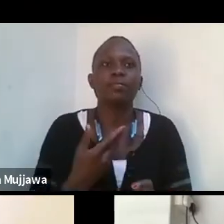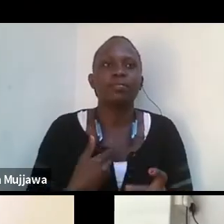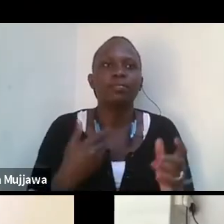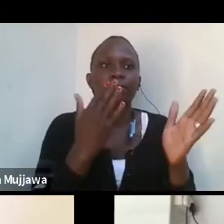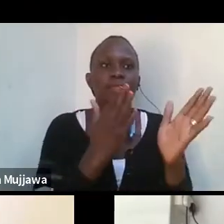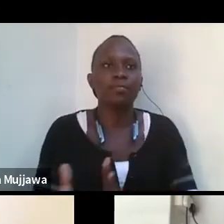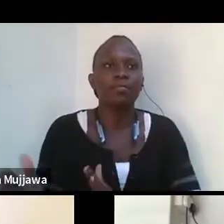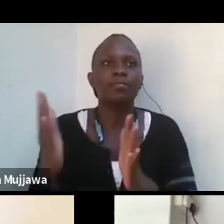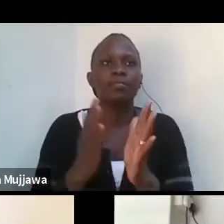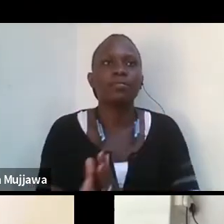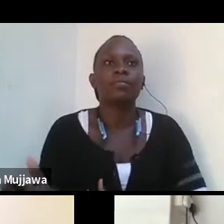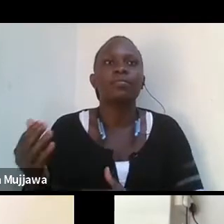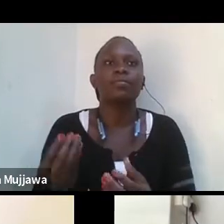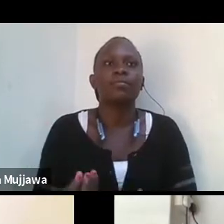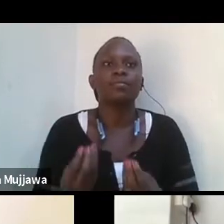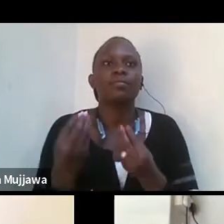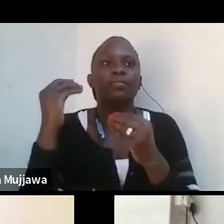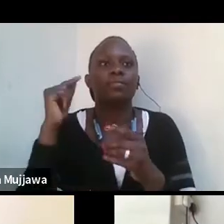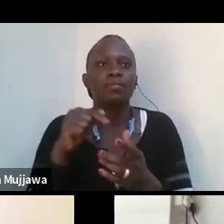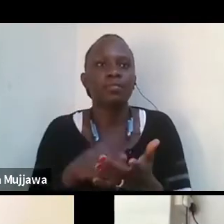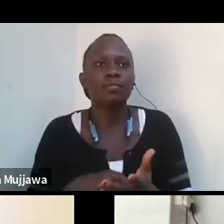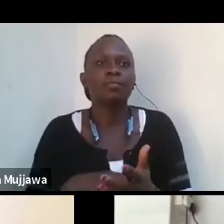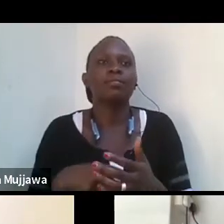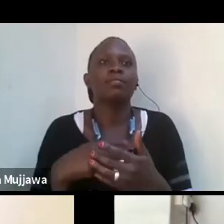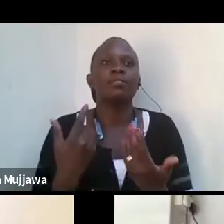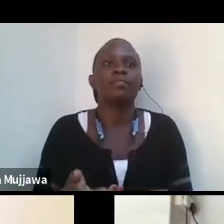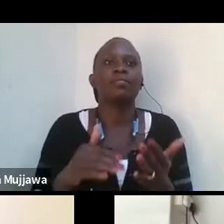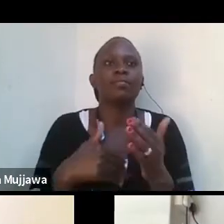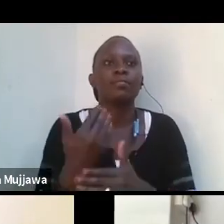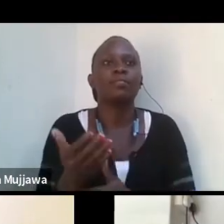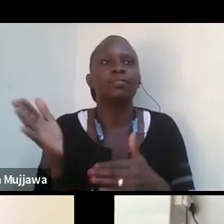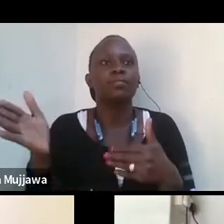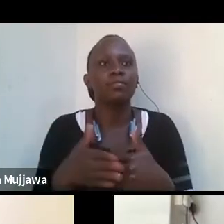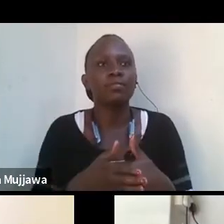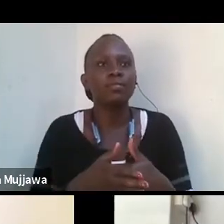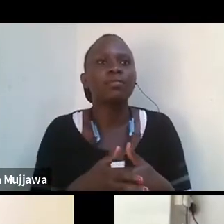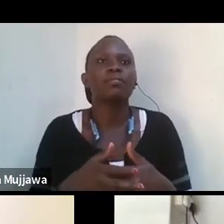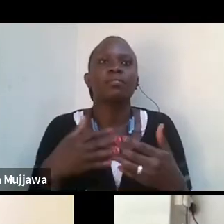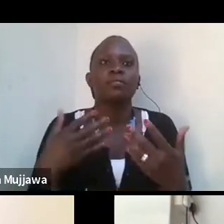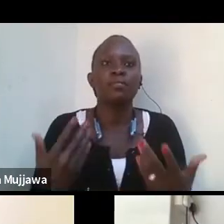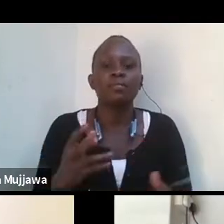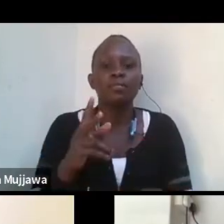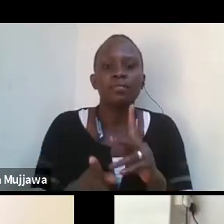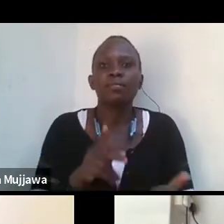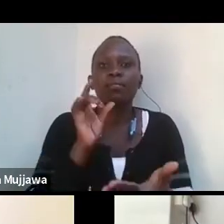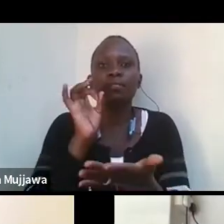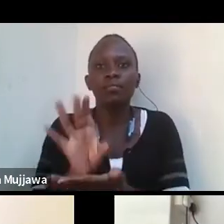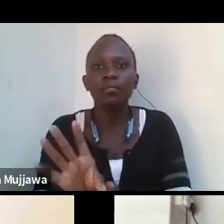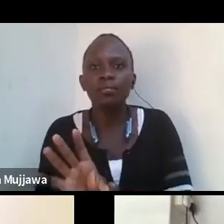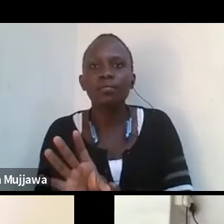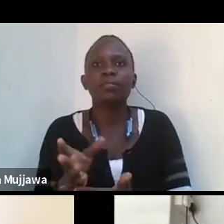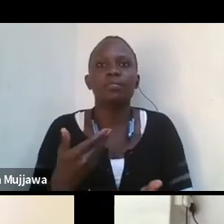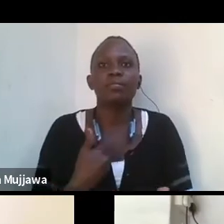they don't have money to buy, markets are closed. So that has been a big